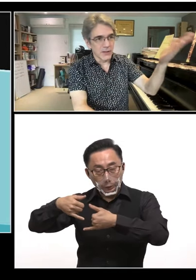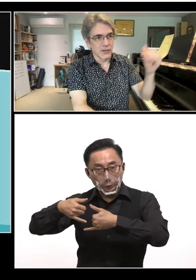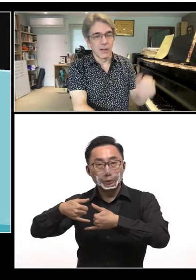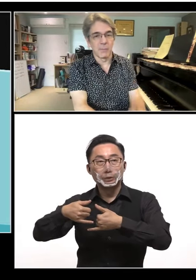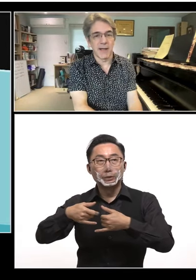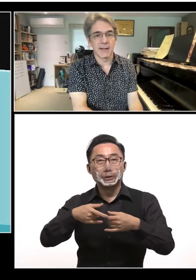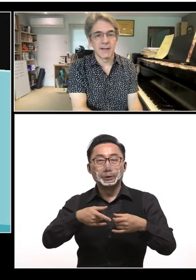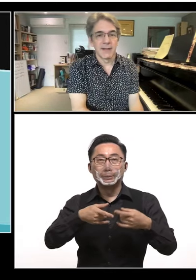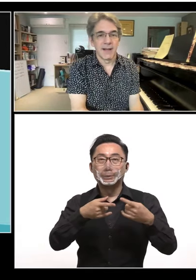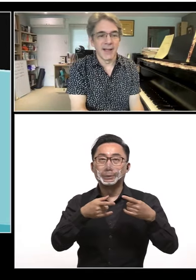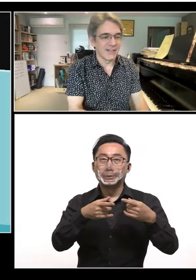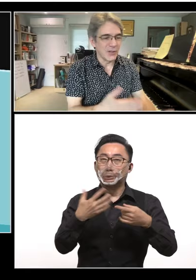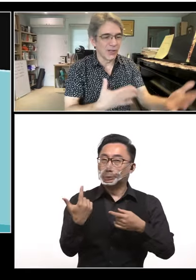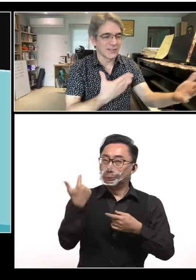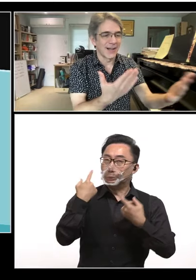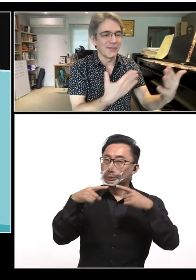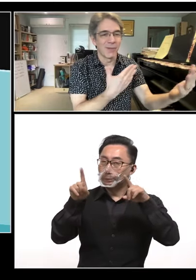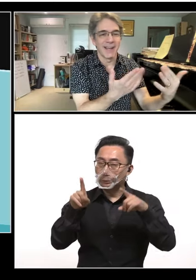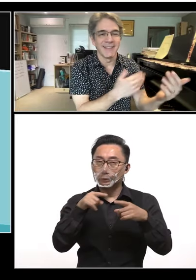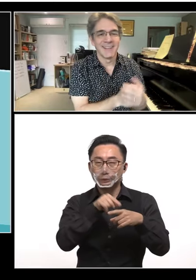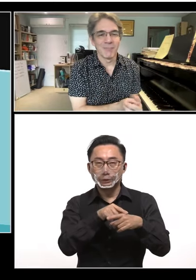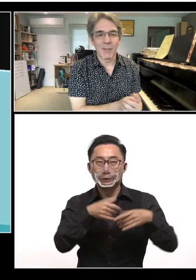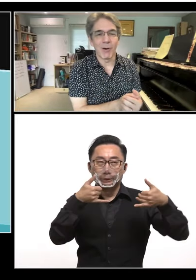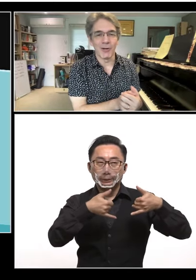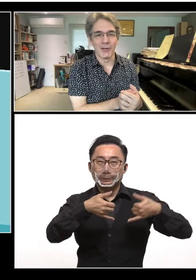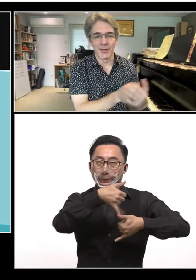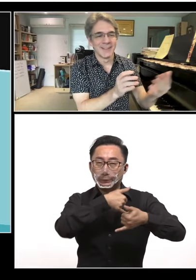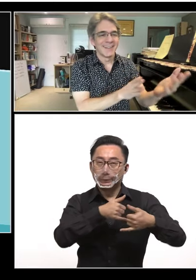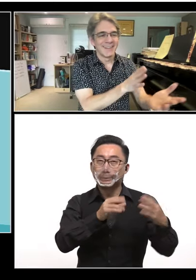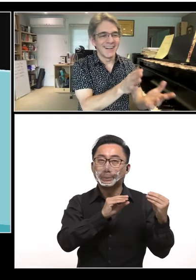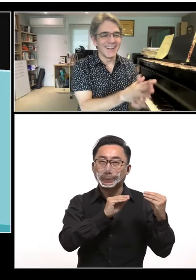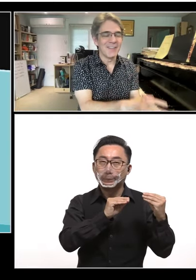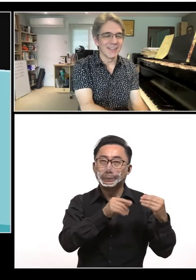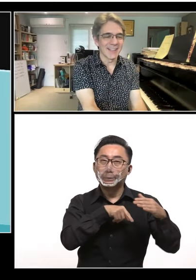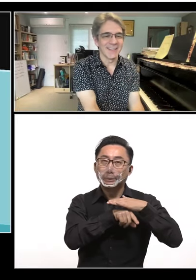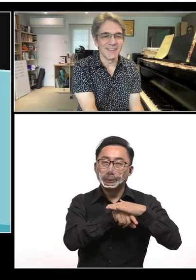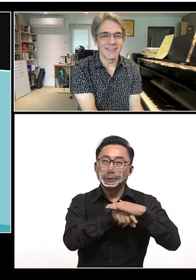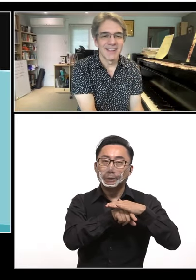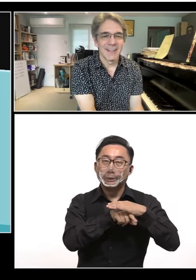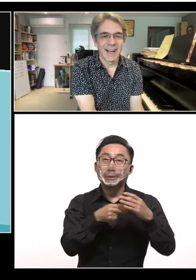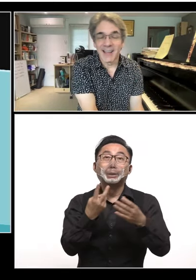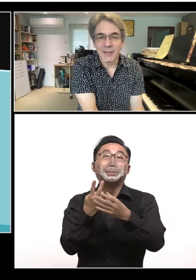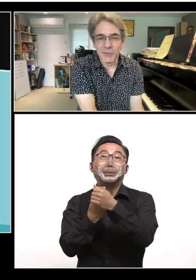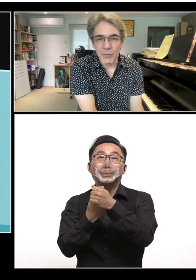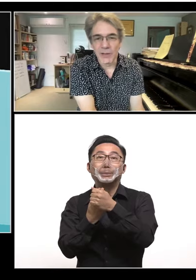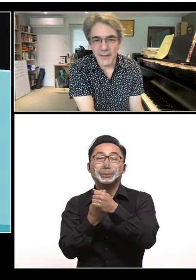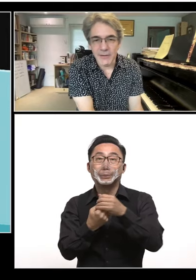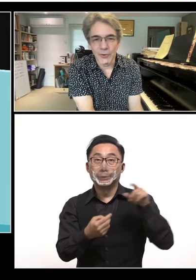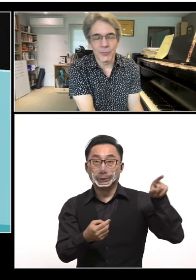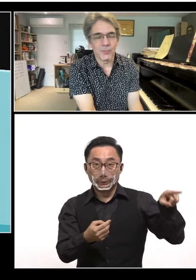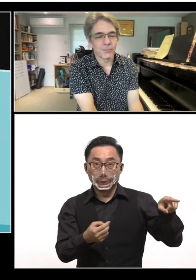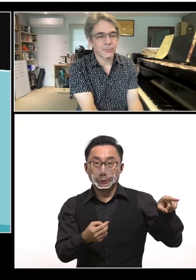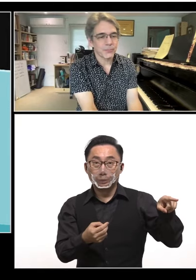since he had just come back and he was kind of my partner in the lessons, I asked him if he would